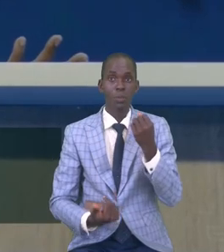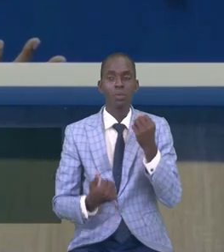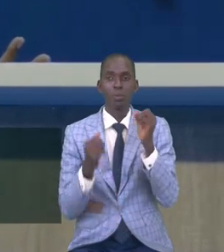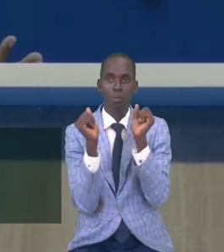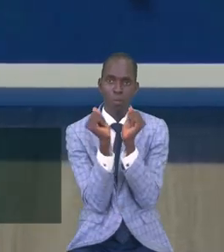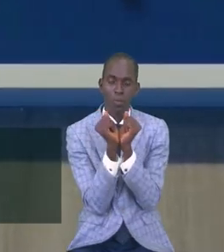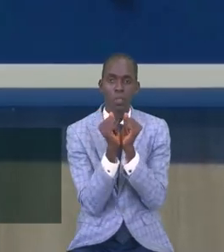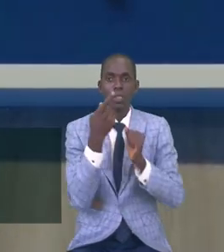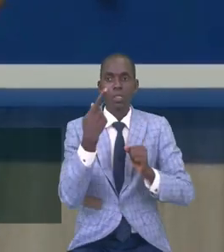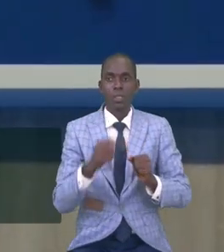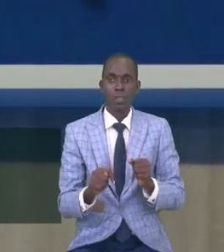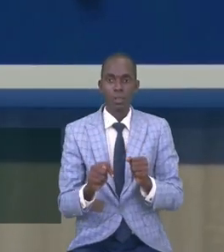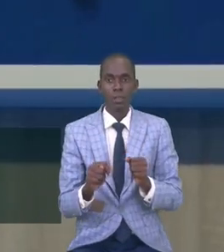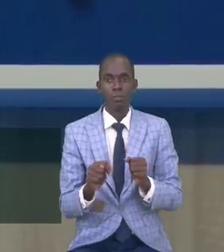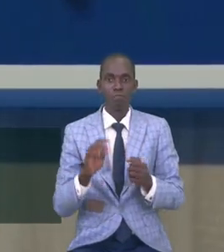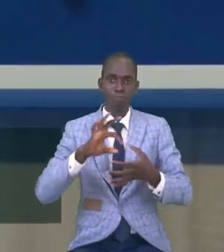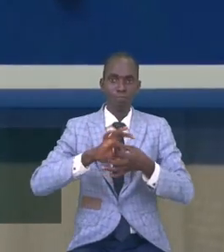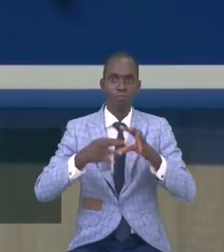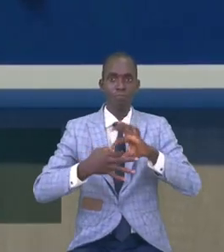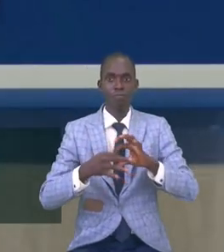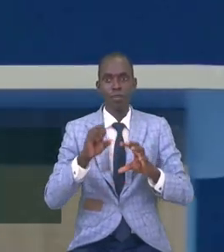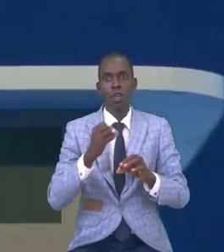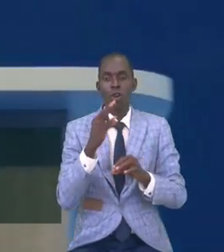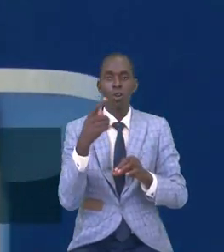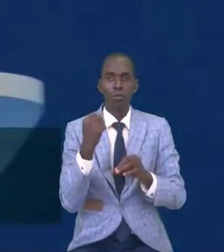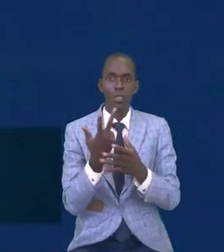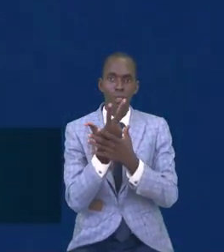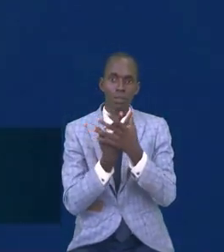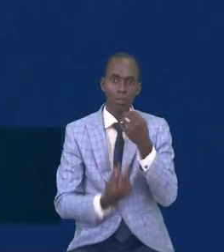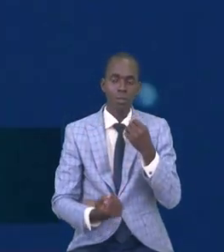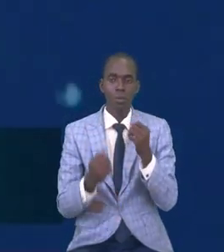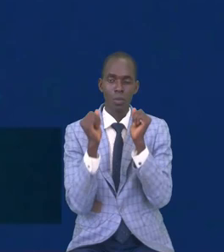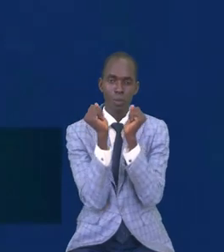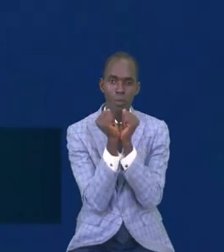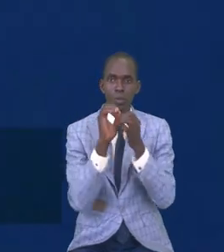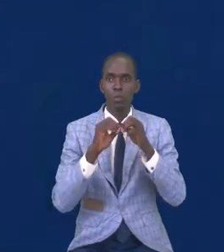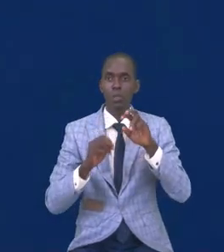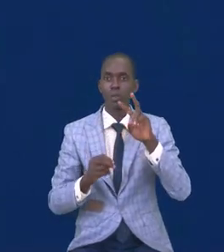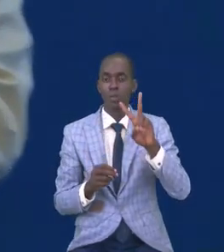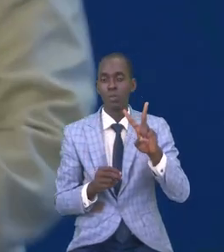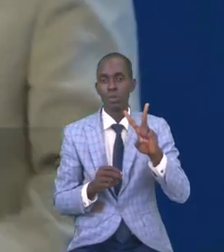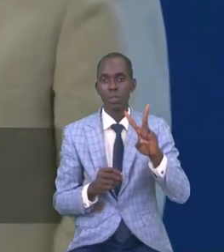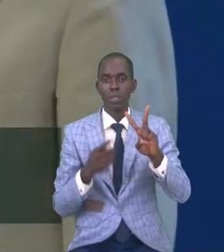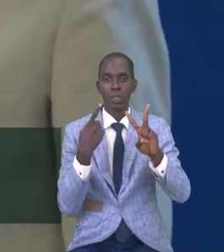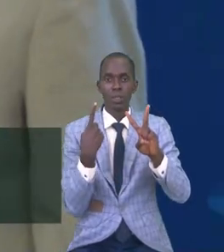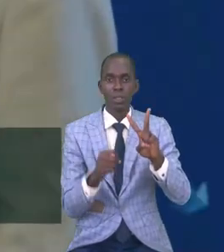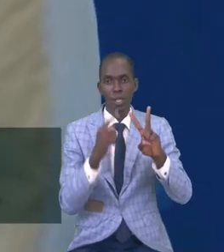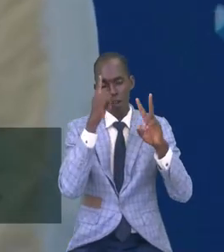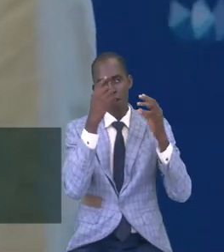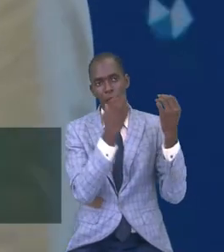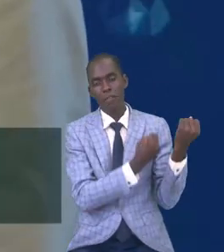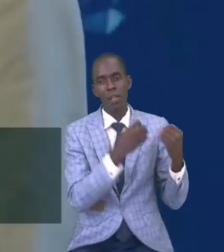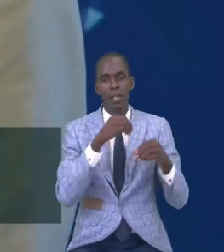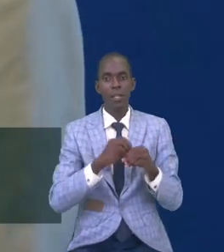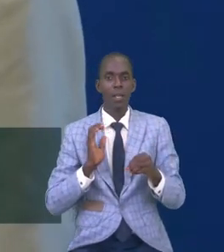fetters of the triple bondage. Number two, the faith in our